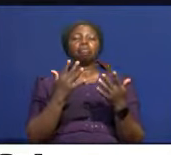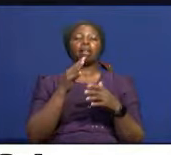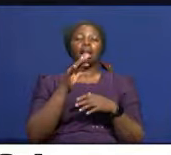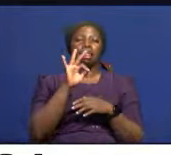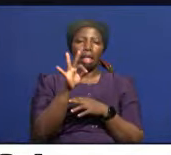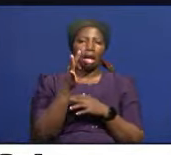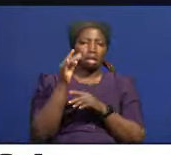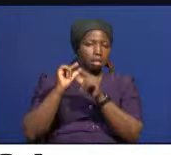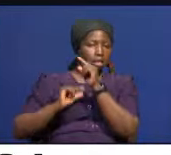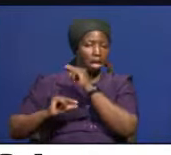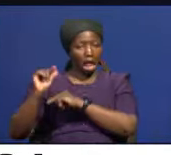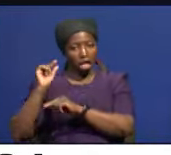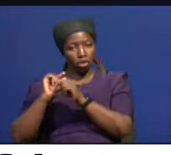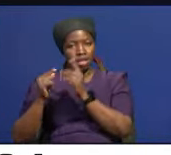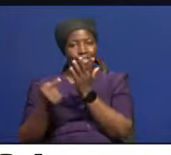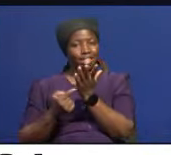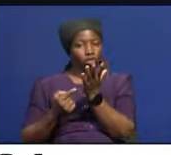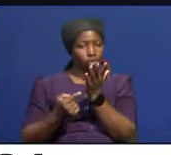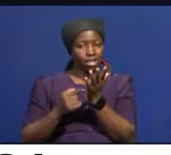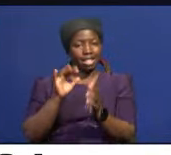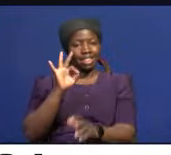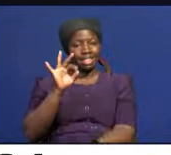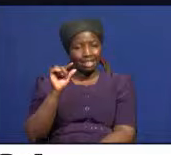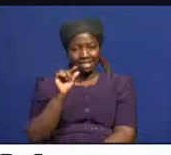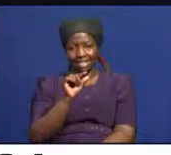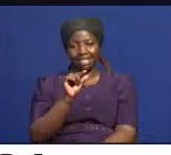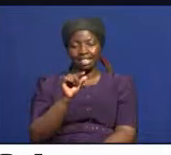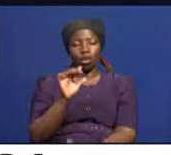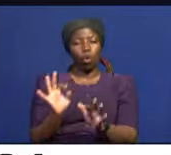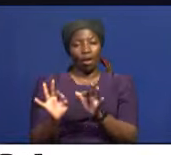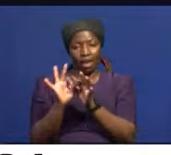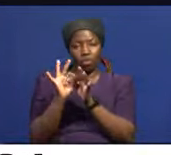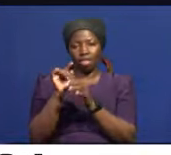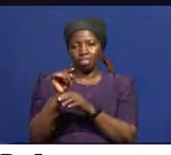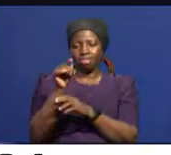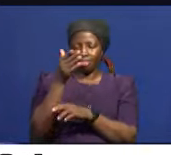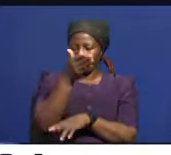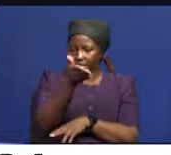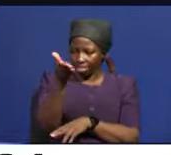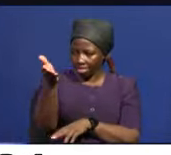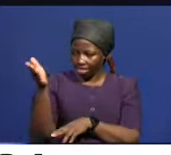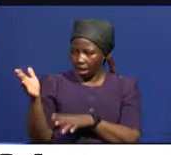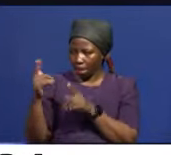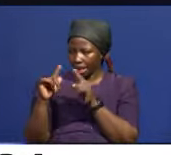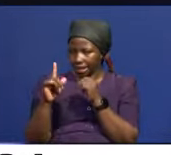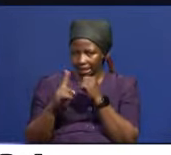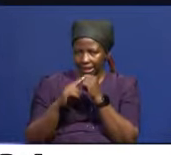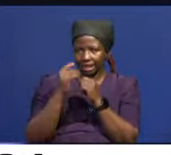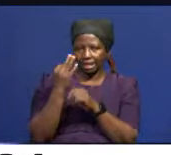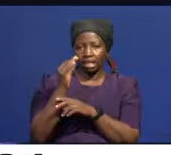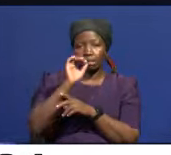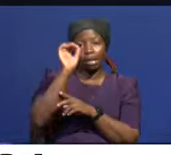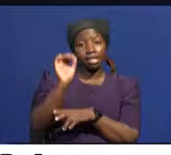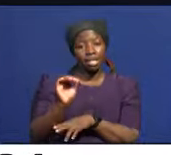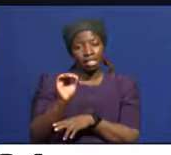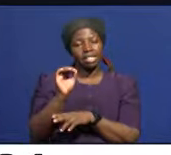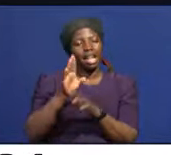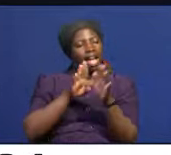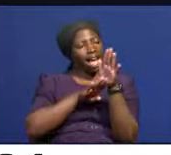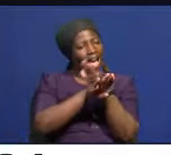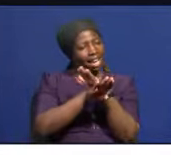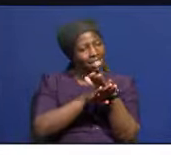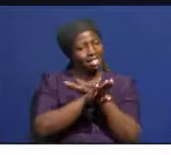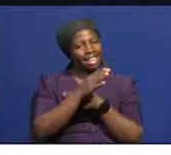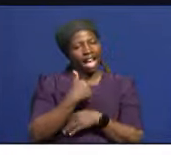network technology, 3G, connectivity was available, while 63% had access